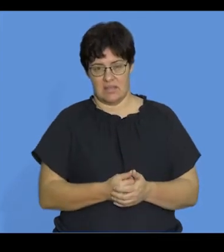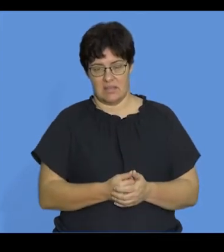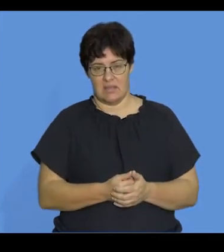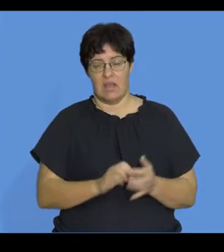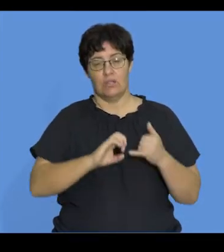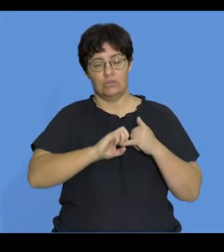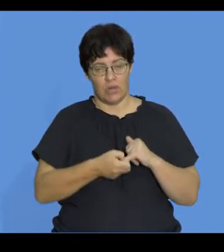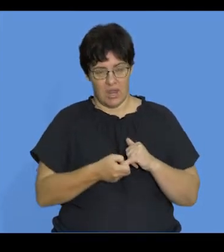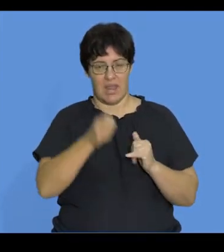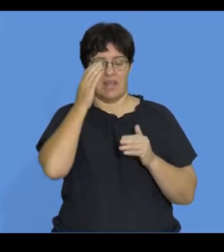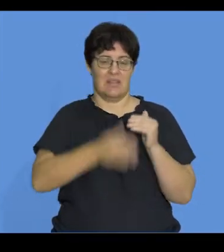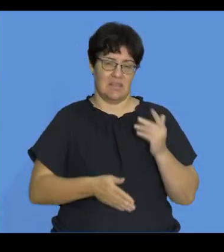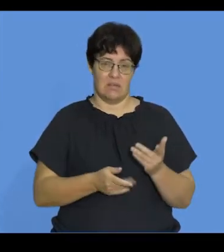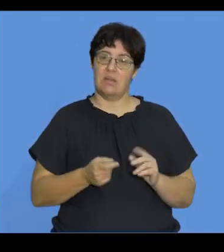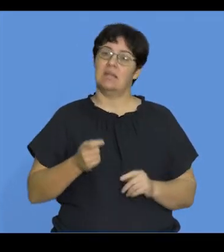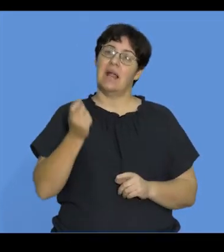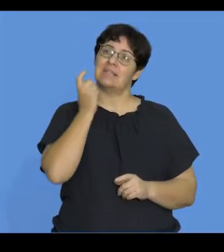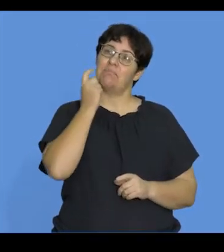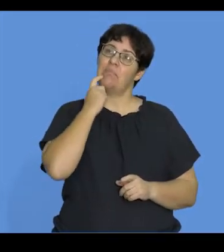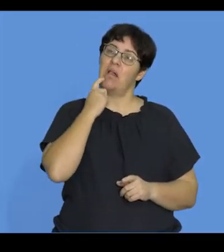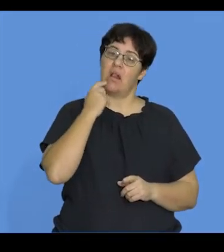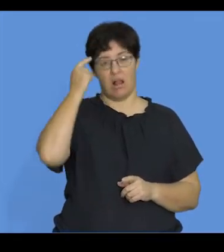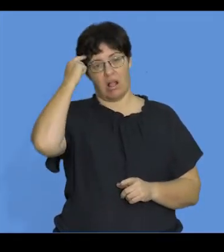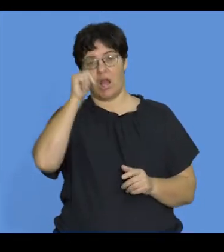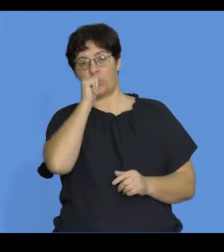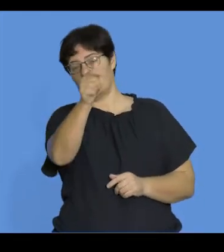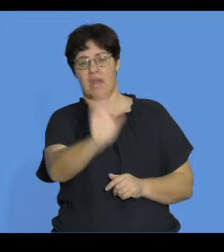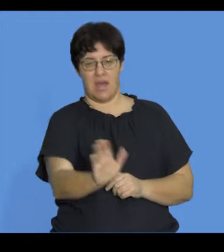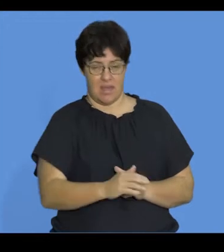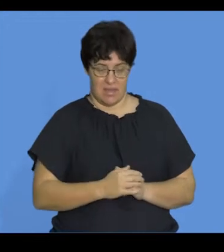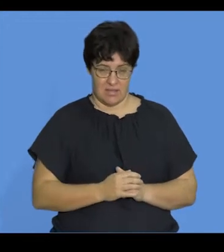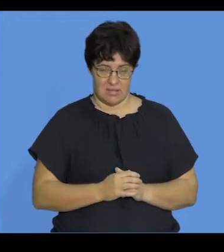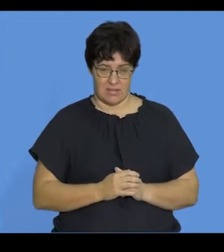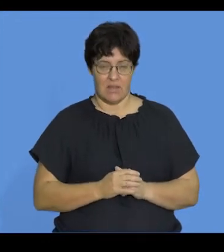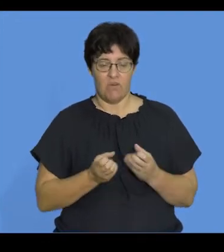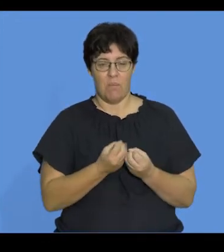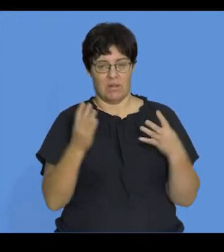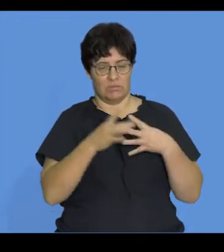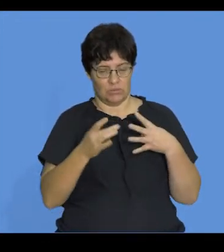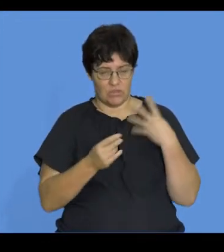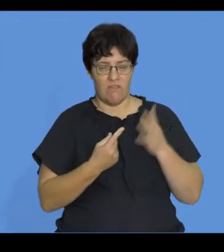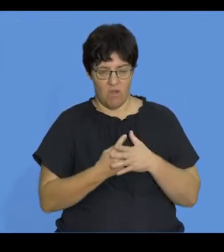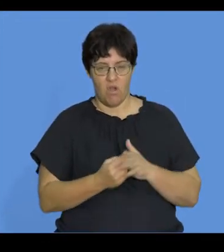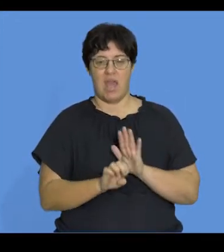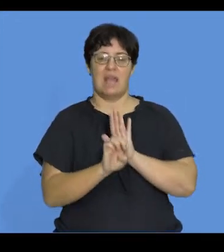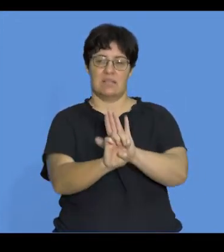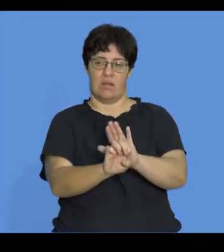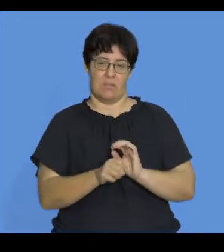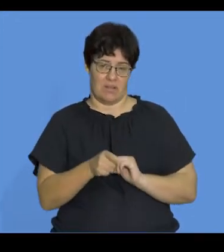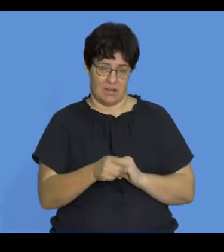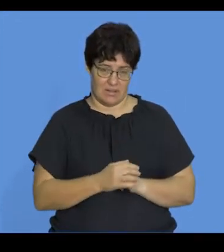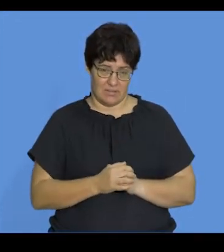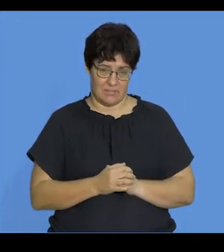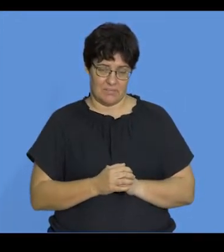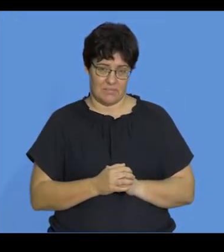also try and eliminate. It's not a simple guesswork. So that's as far as the multiple choice, as an example of stoichiometric